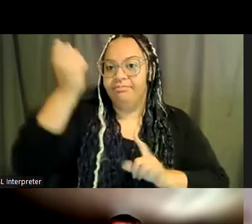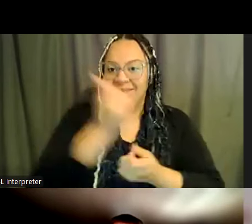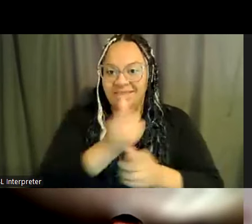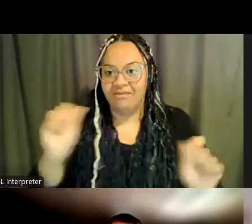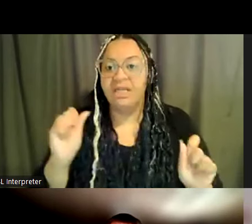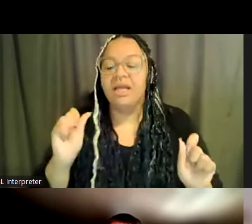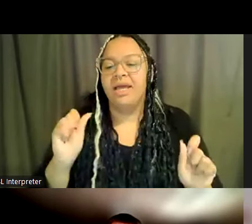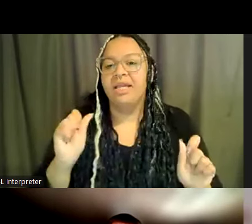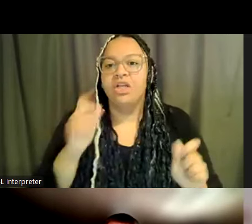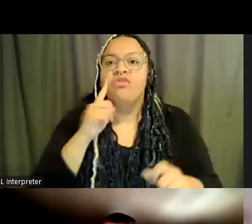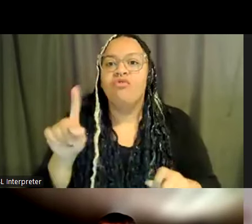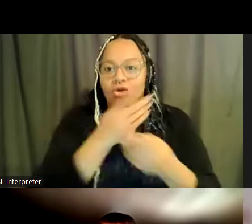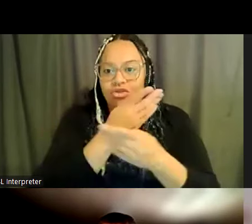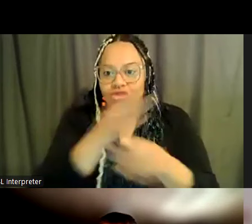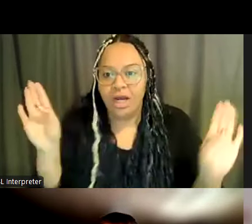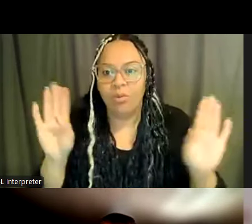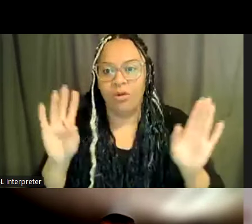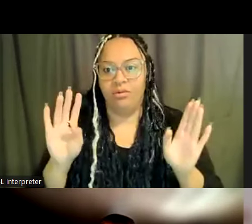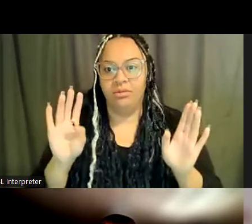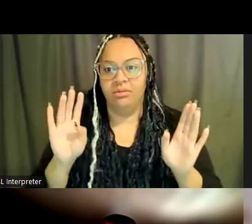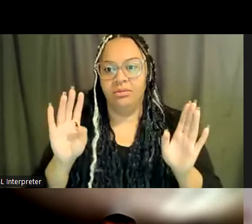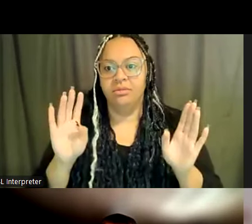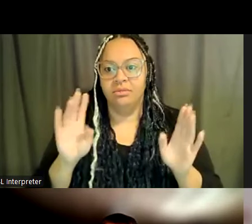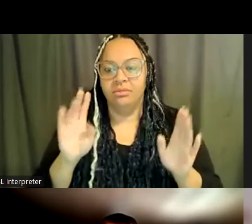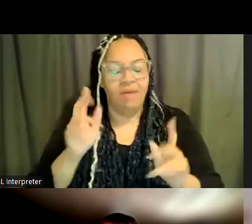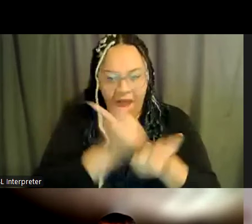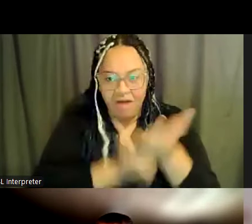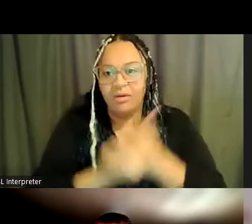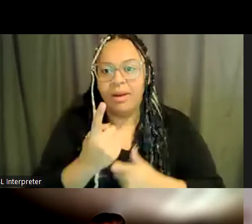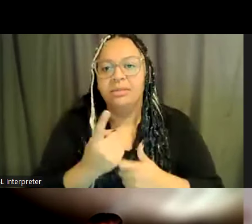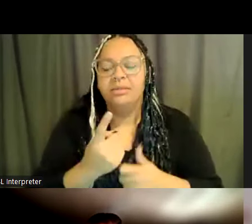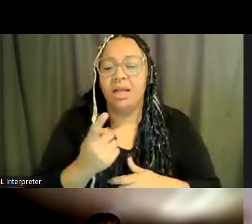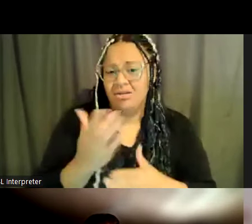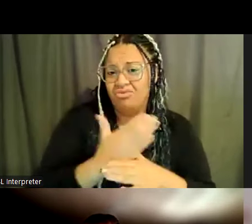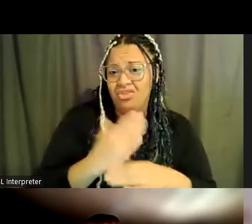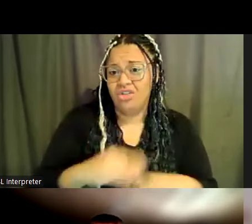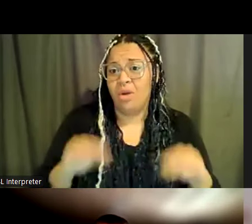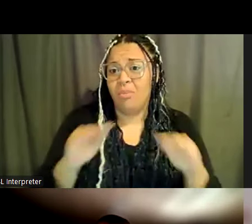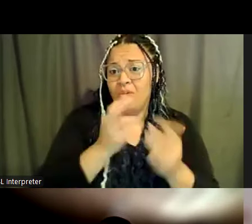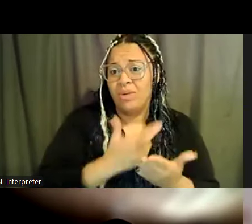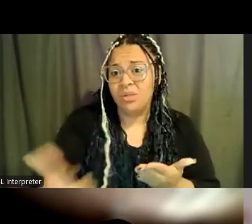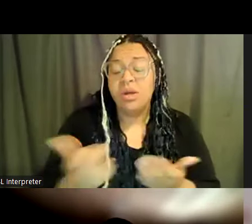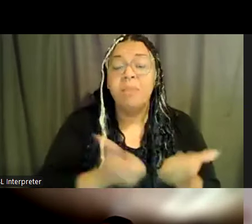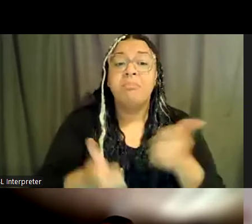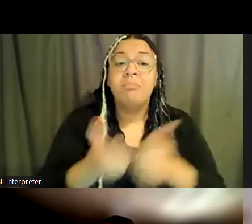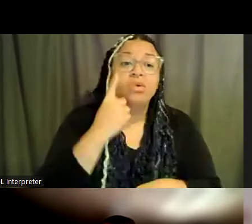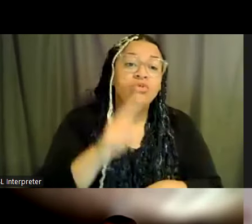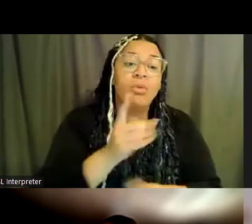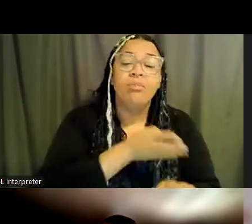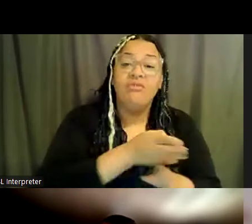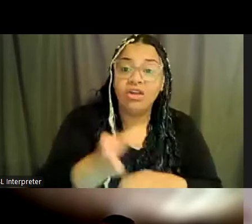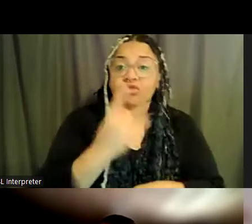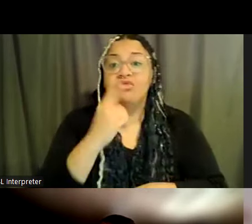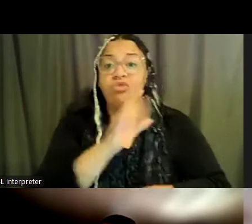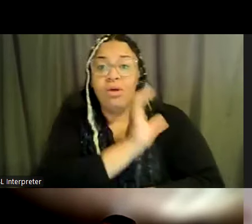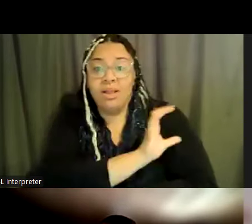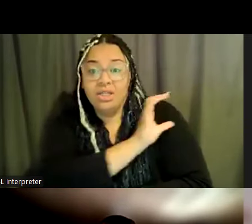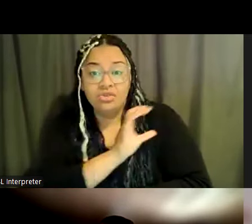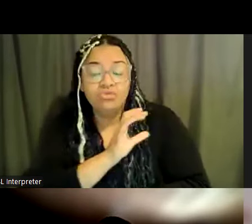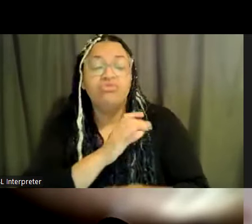the general public. I'm going to share with you some other resources that are out there, but most of them are for professionals and clinicians. This one was